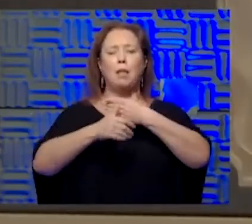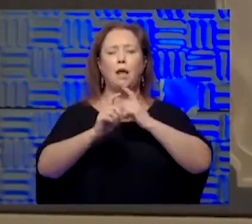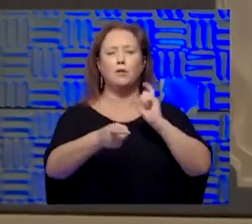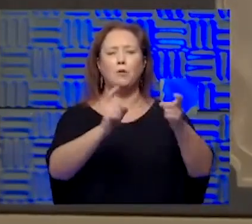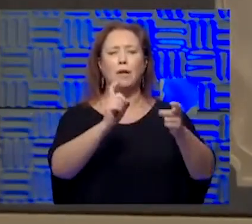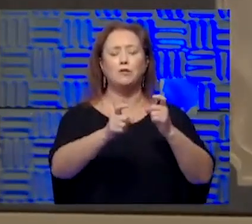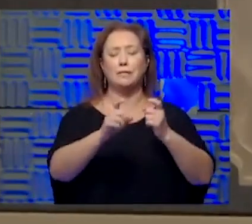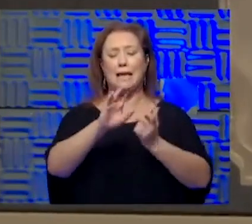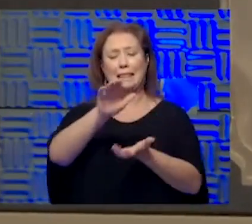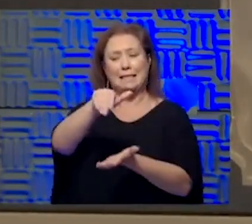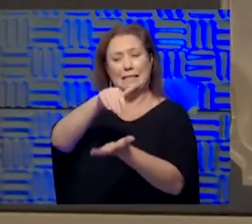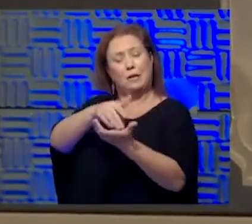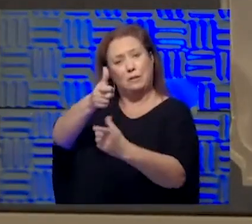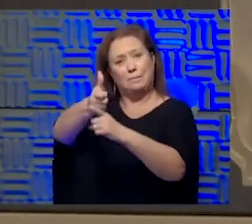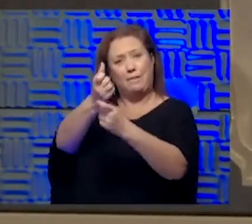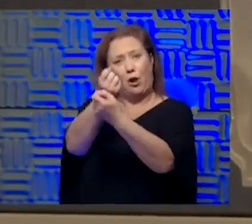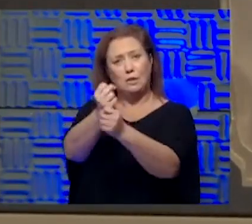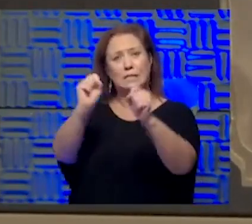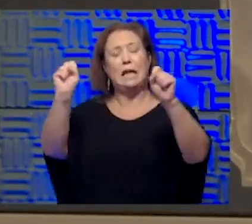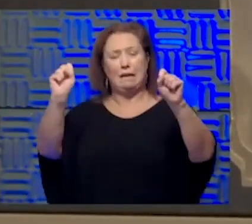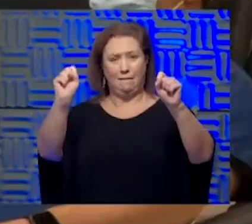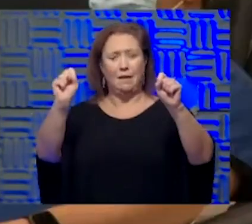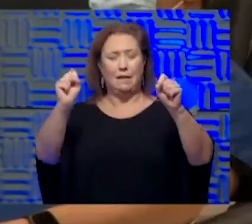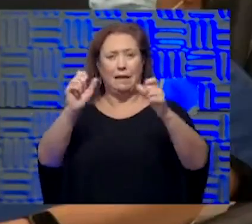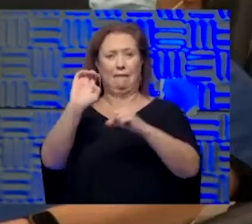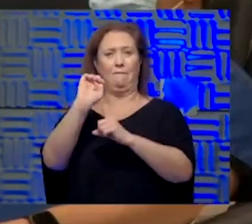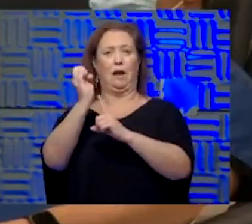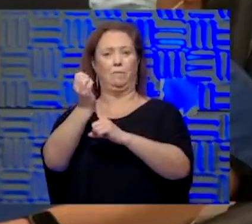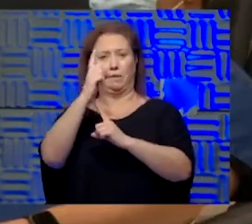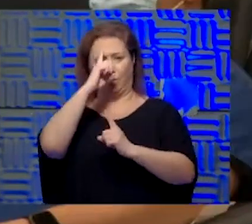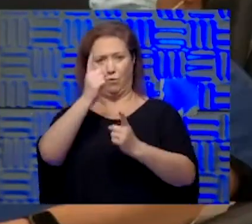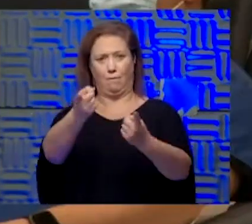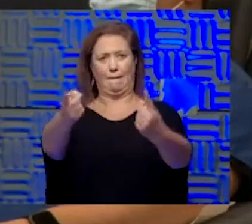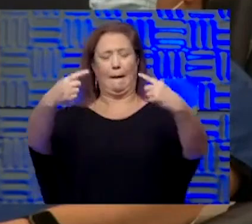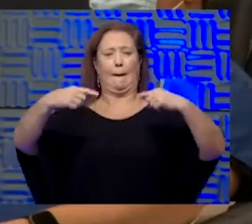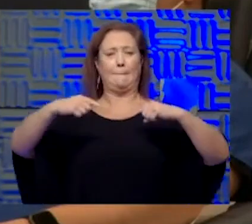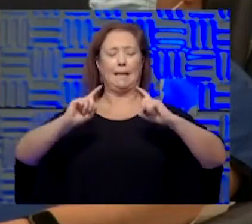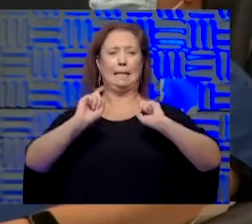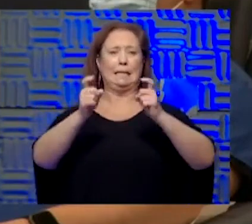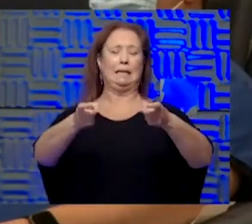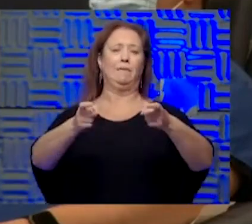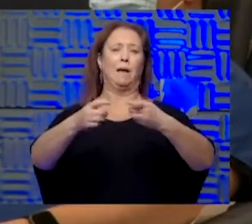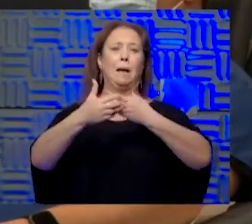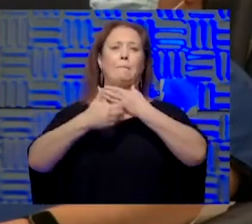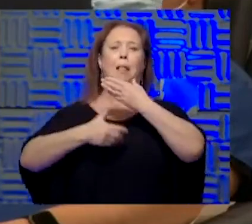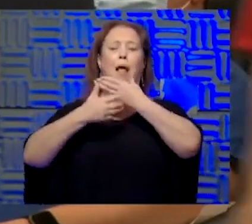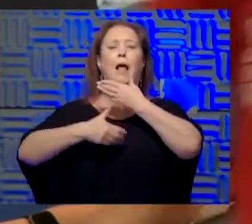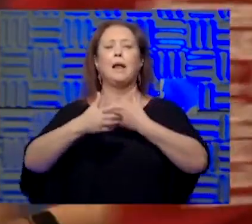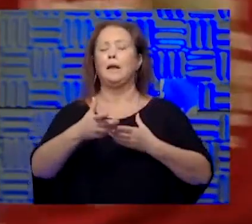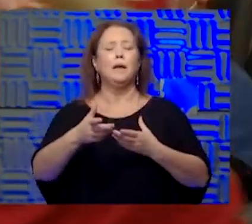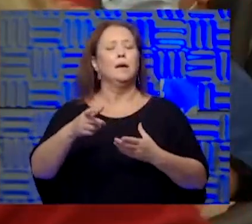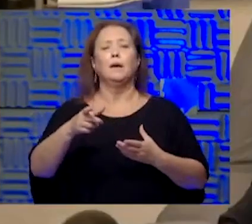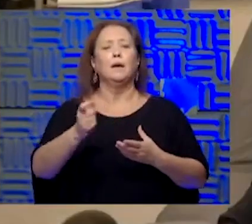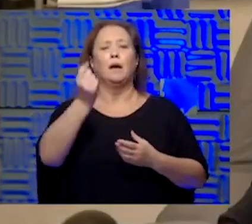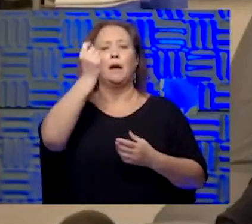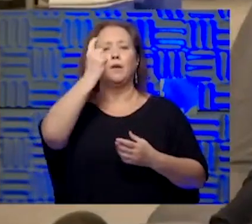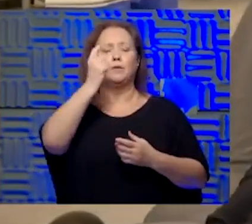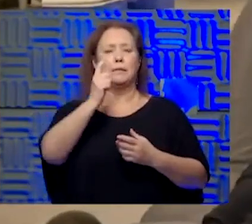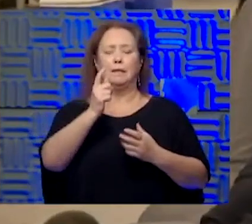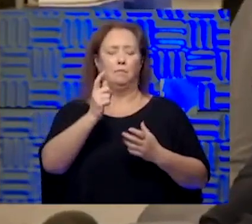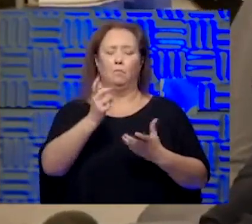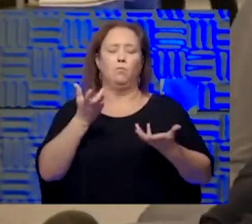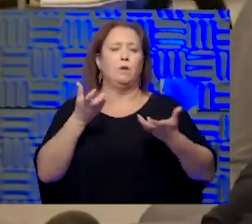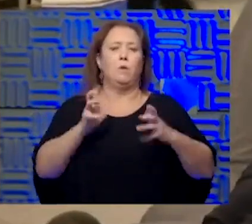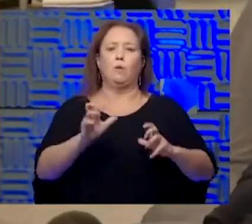donor centers are safe and controlled environments for our donors to come in. This isn't a place where you should worry